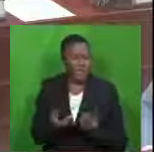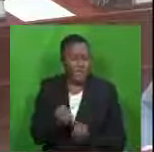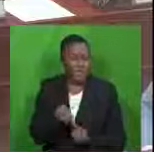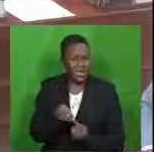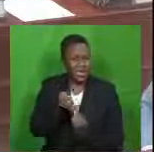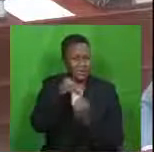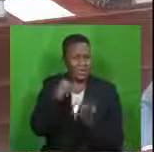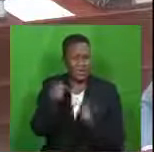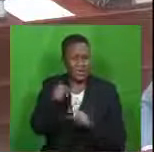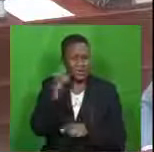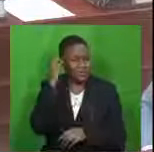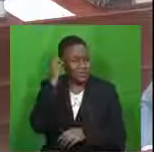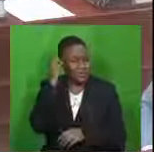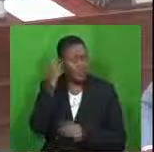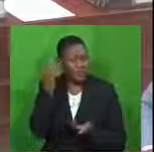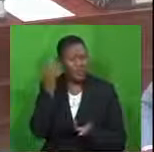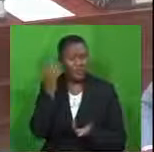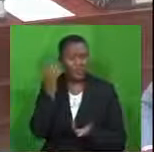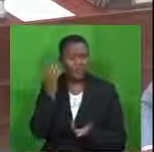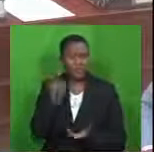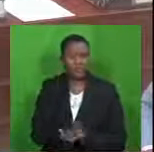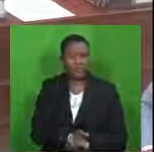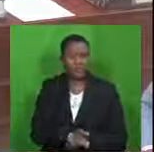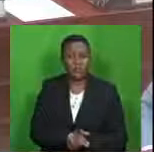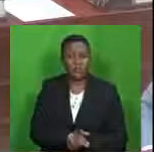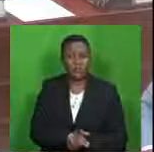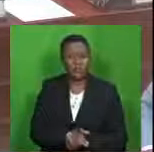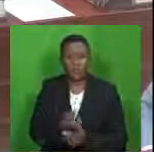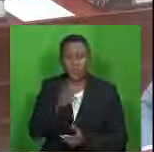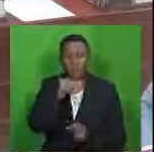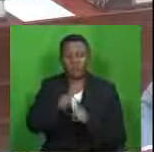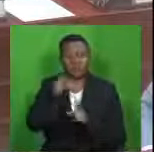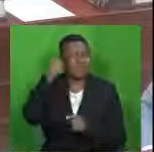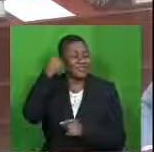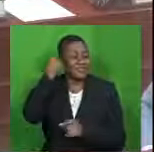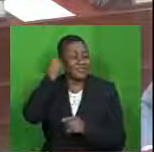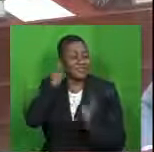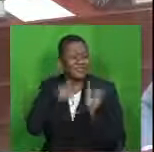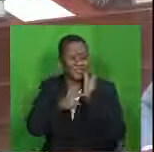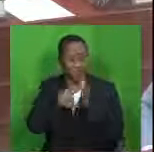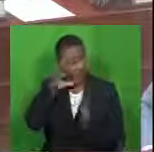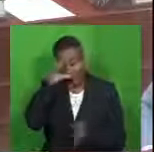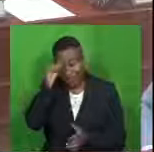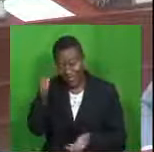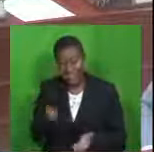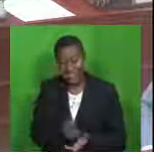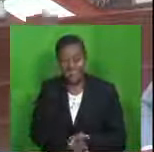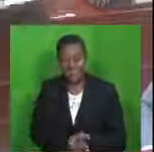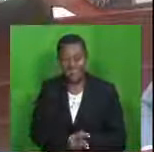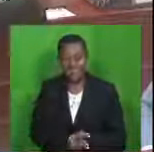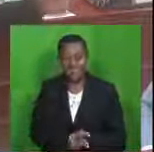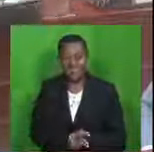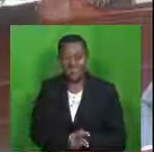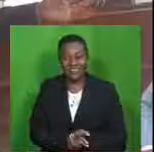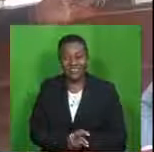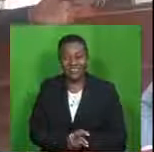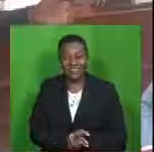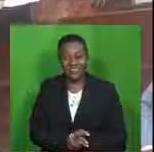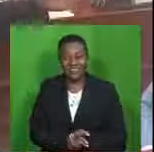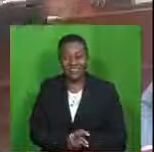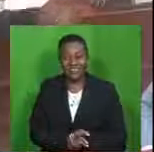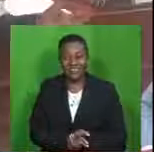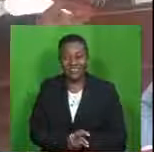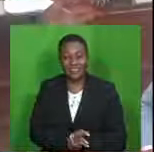heard, where you now, and then secondly, Showboys. Where you now? Then,